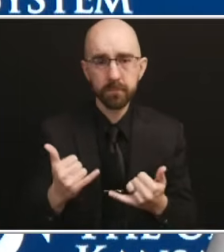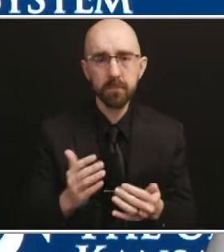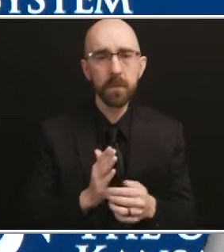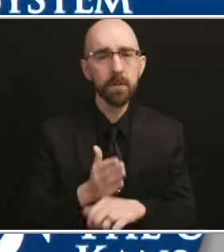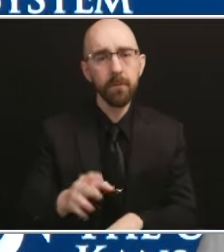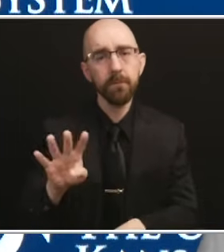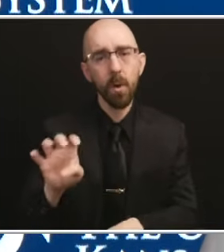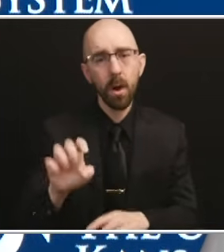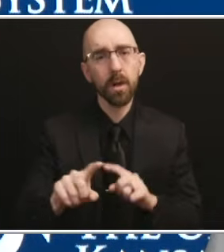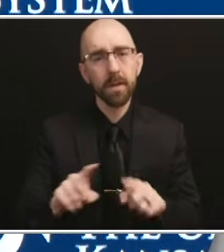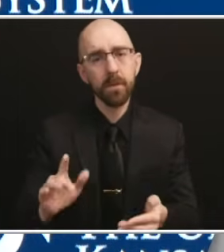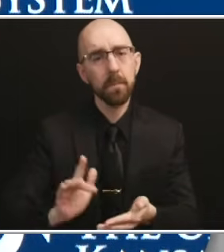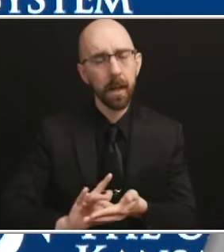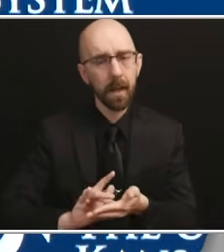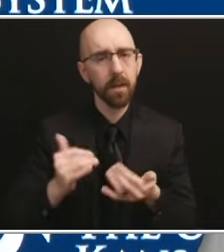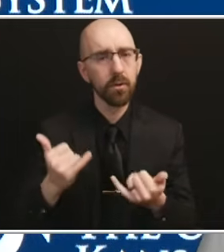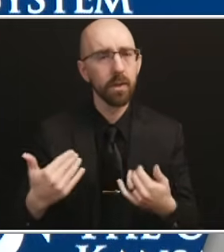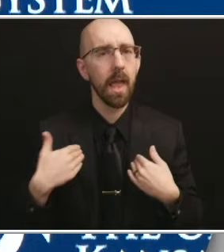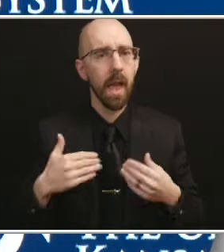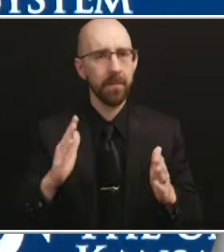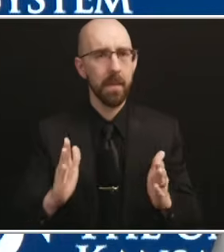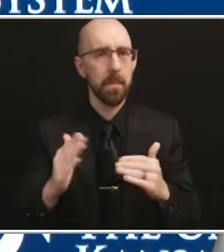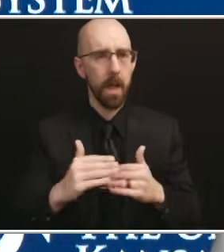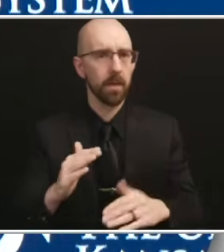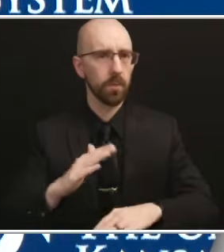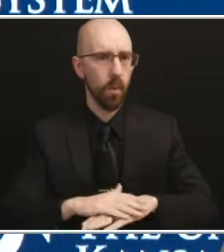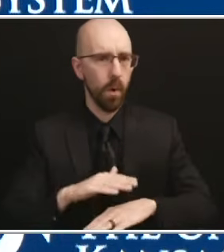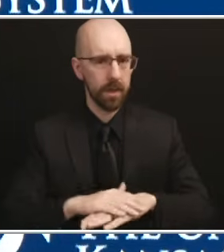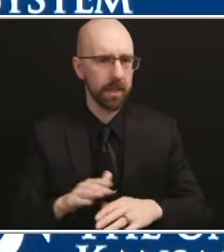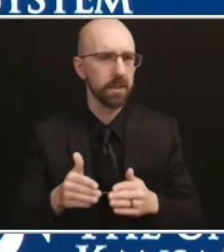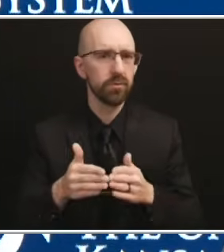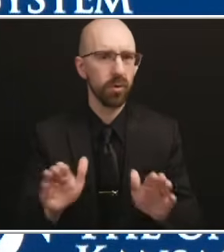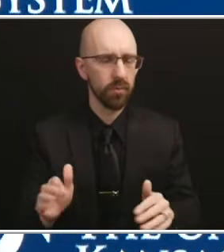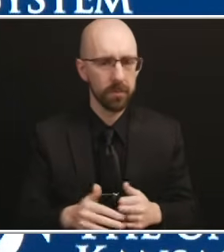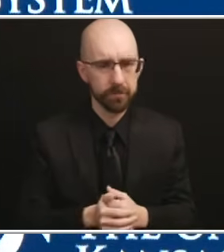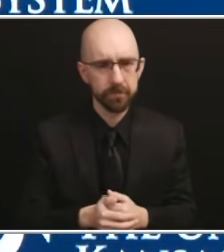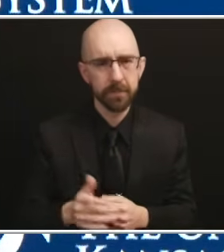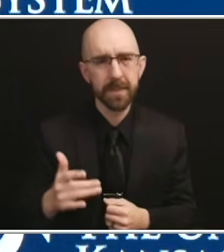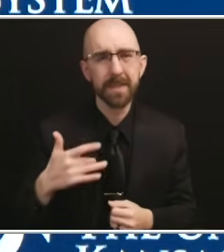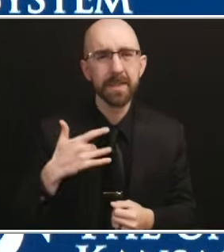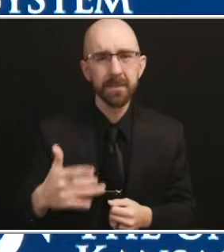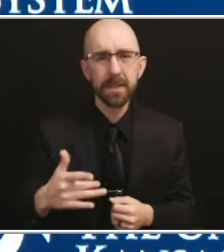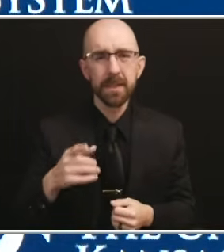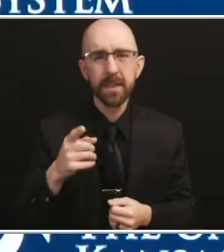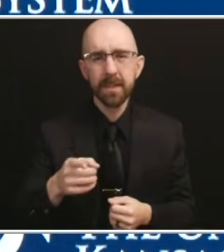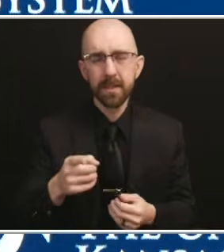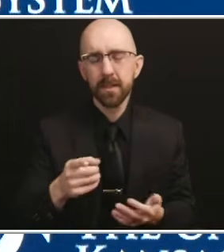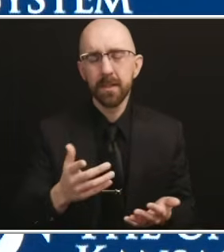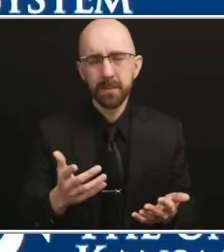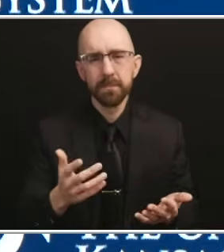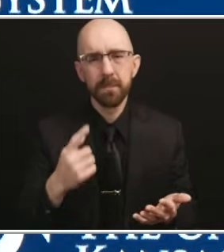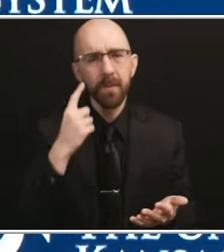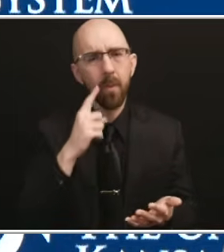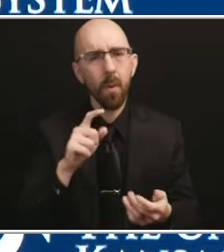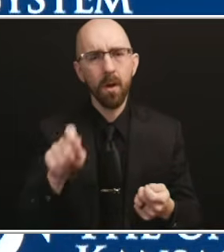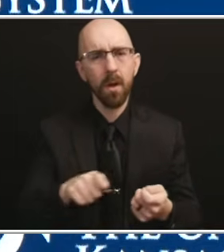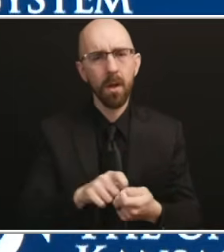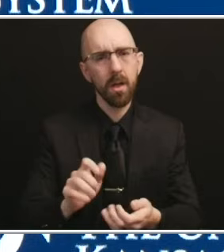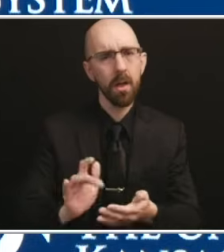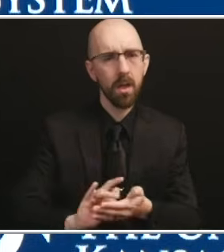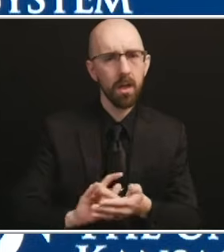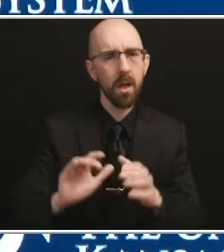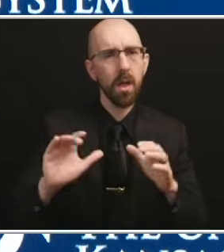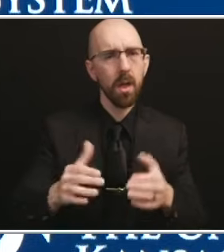different medications with boxed warnings in general. Typically, boxed warnings are for a particular drug cohort or